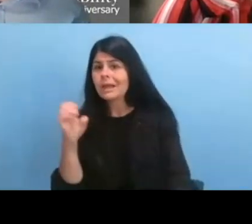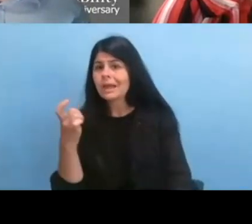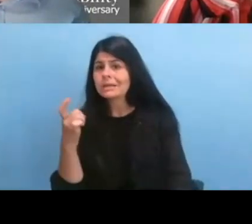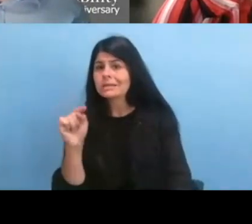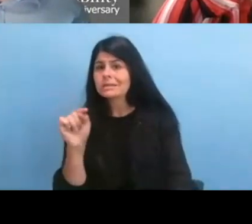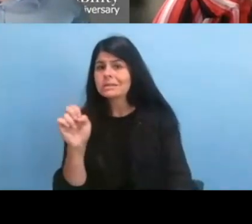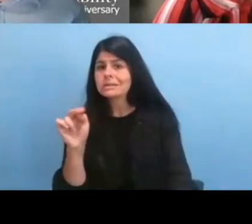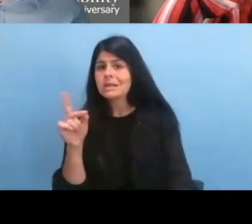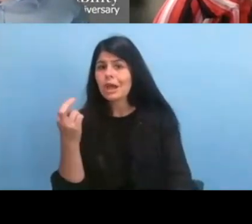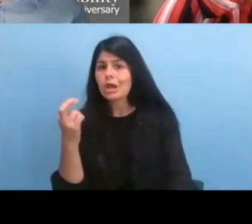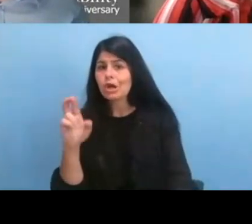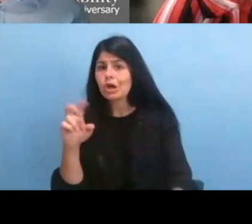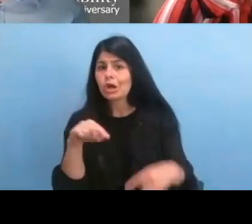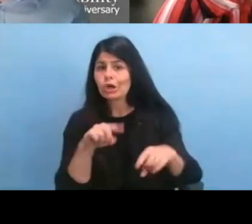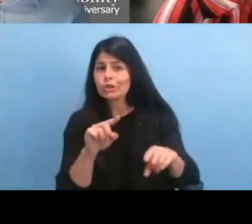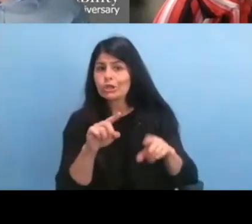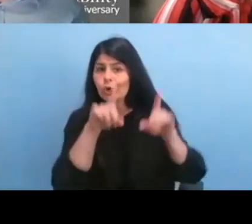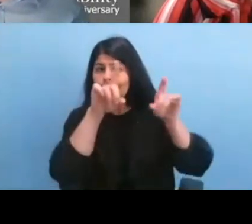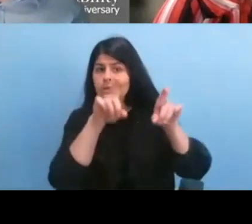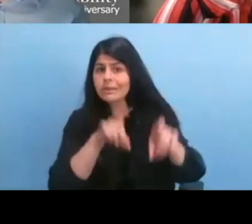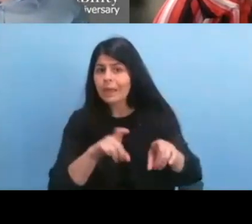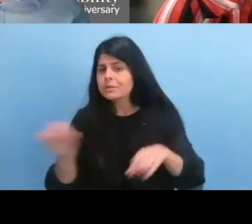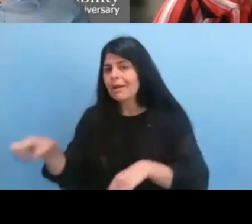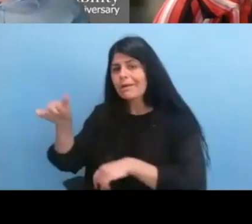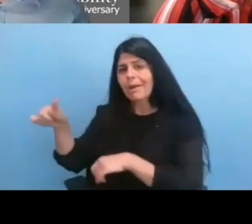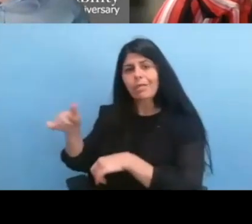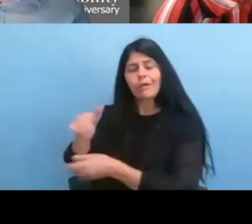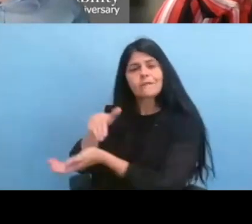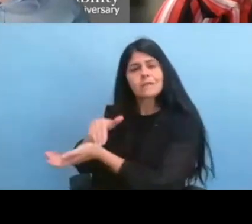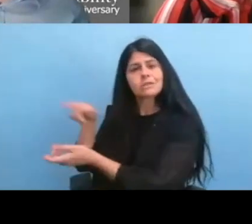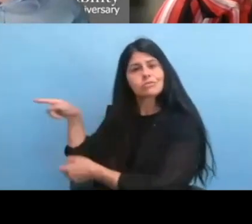And there's another physician at this hospital. Those sorts